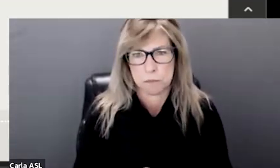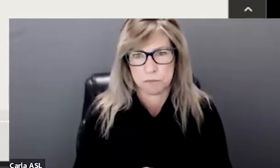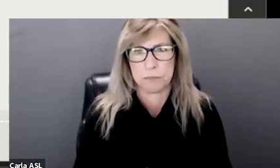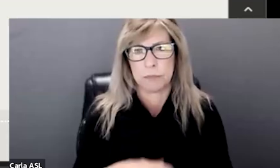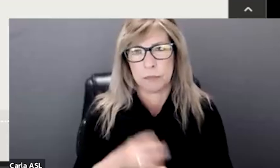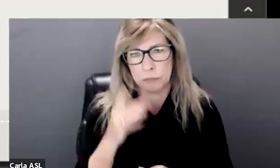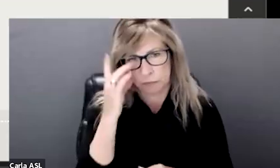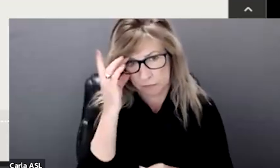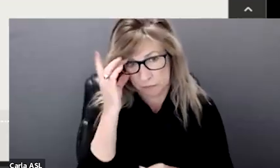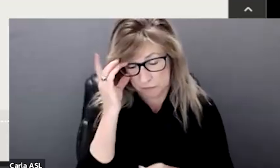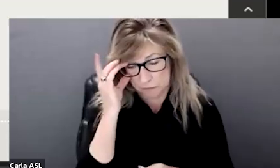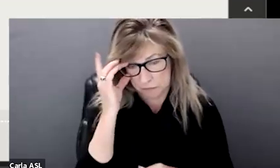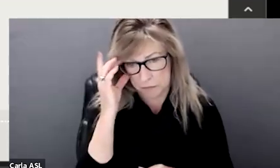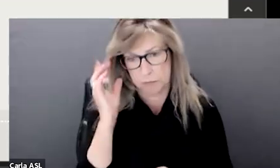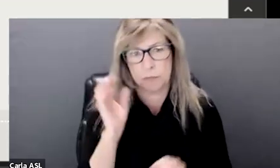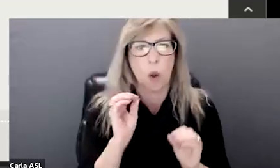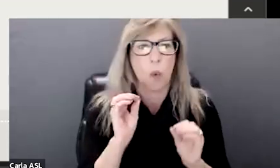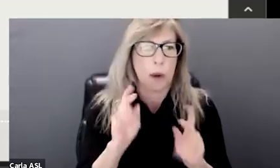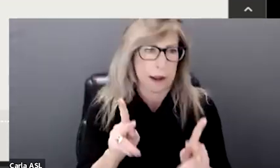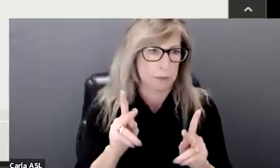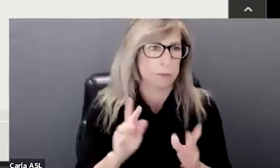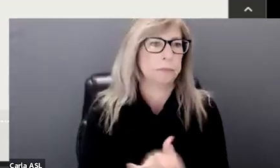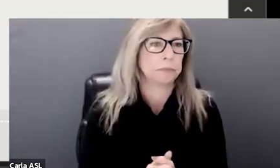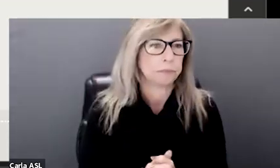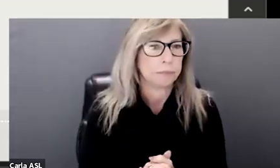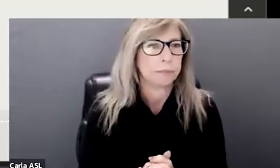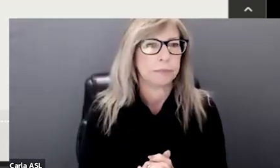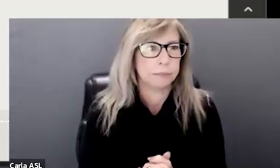So, yes.